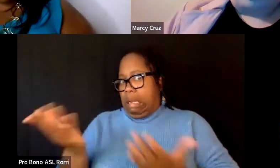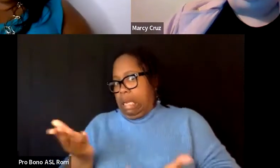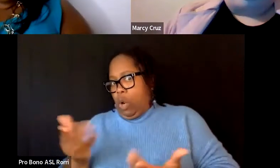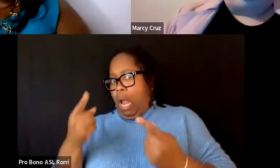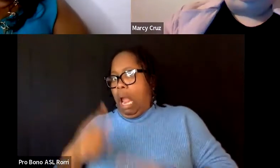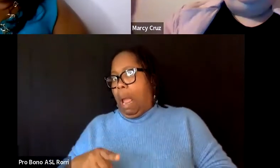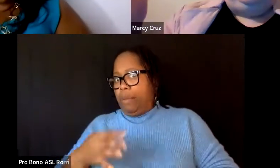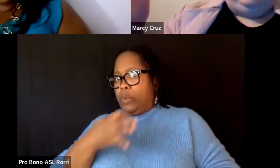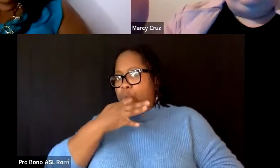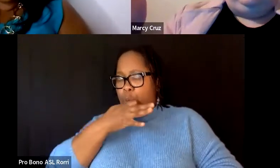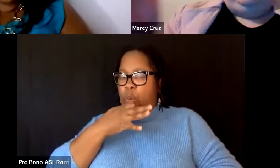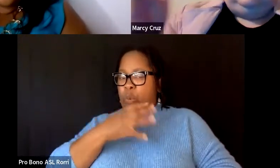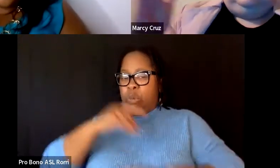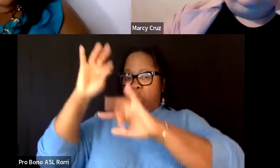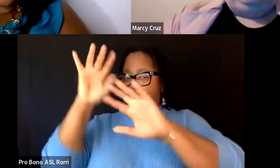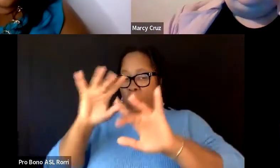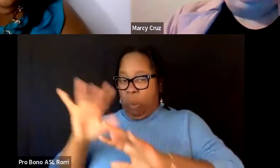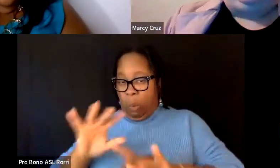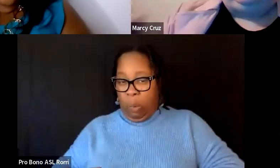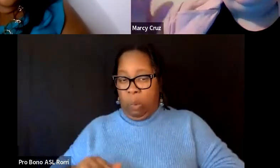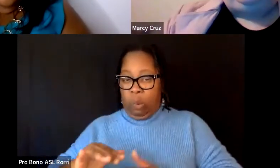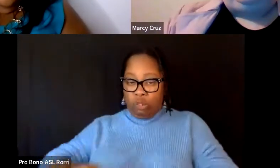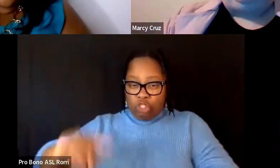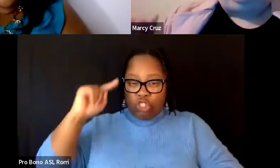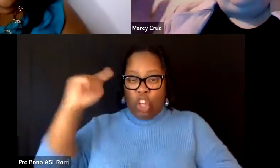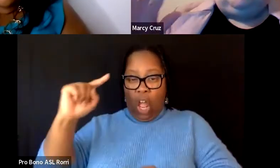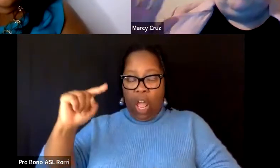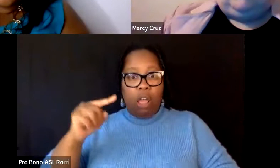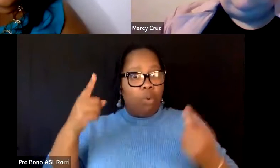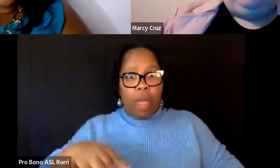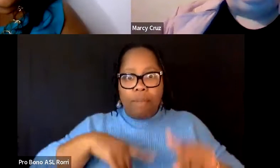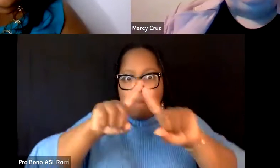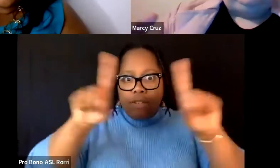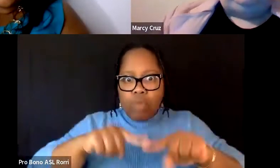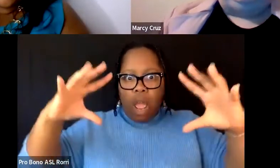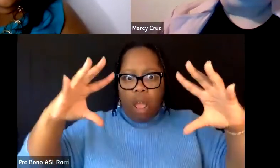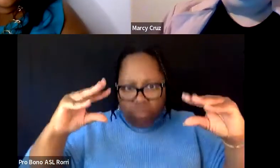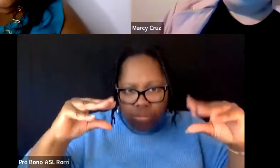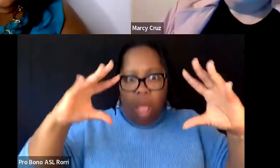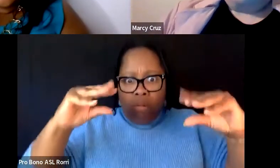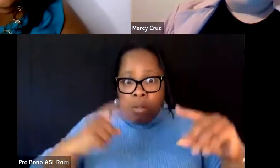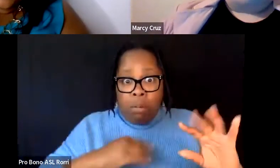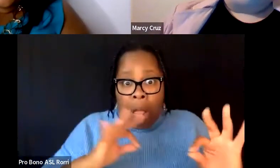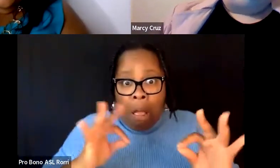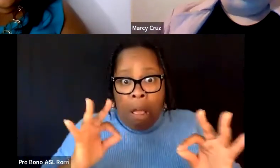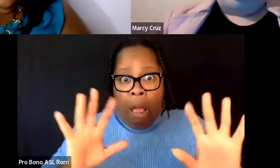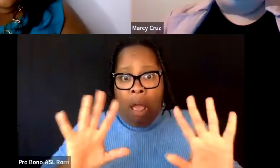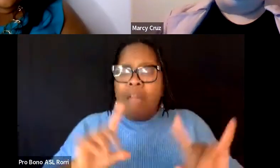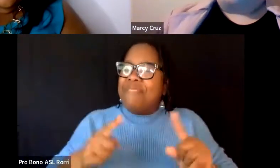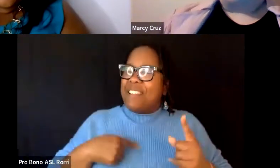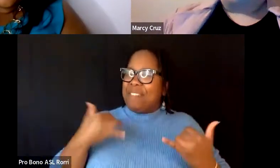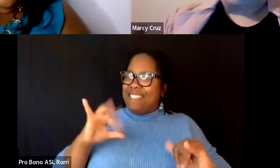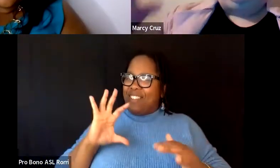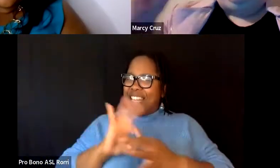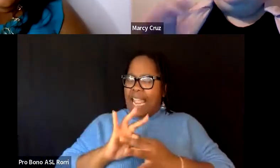So the screen just kind of went like that and it kind of scared me. But anyway, but I'm still on. Yeah, you okay. You definitely, I